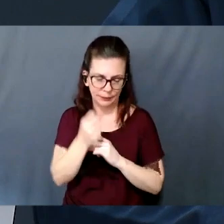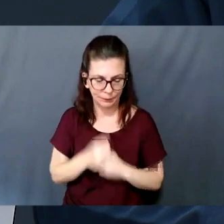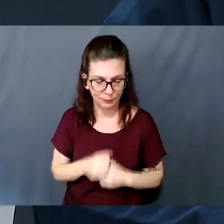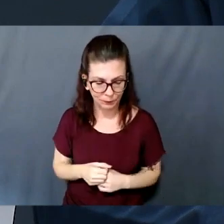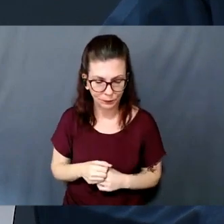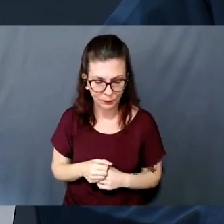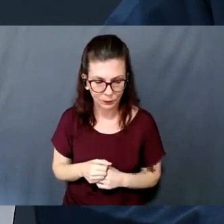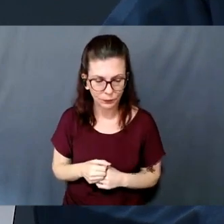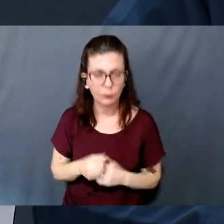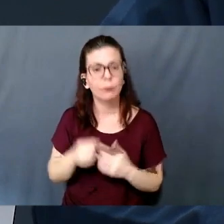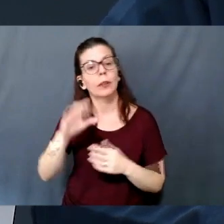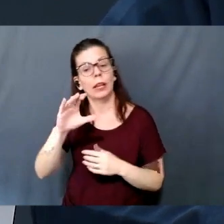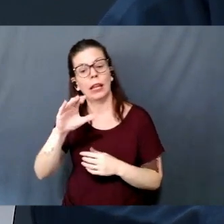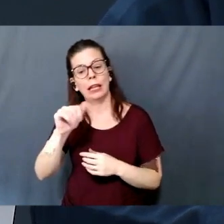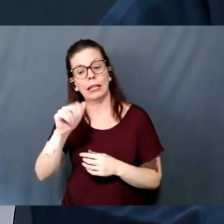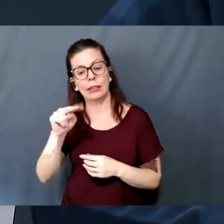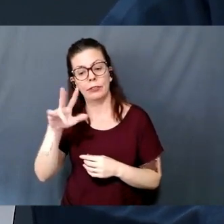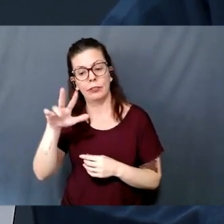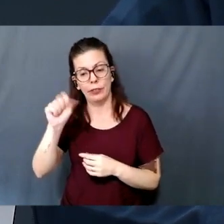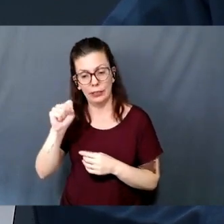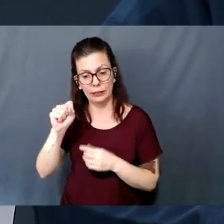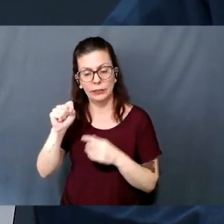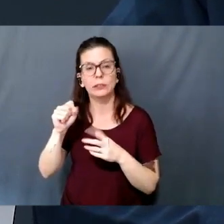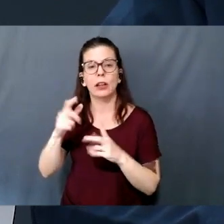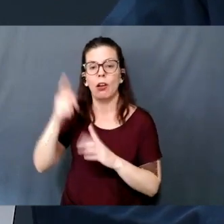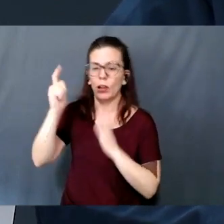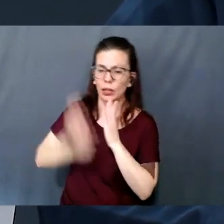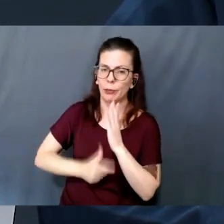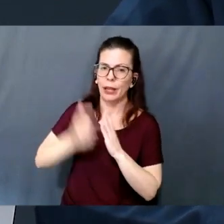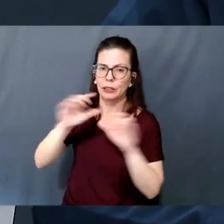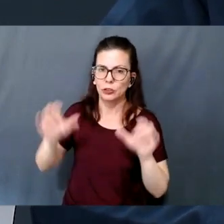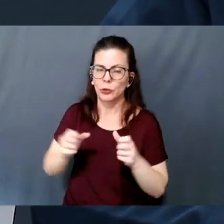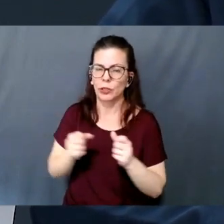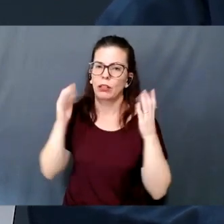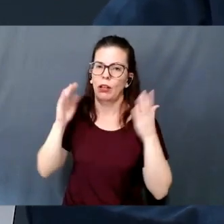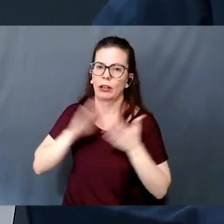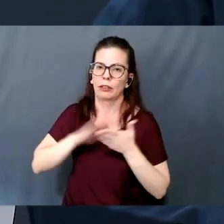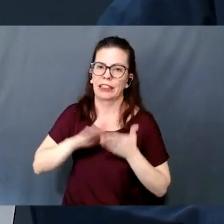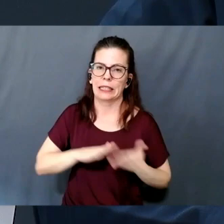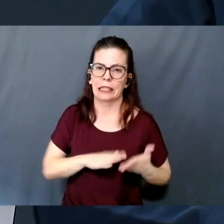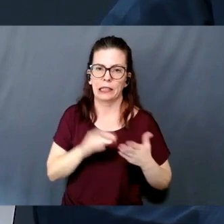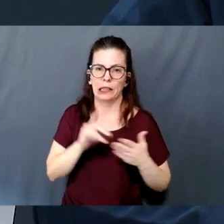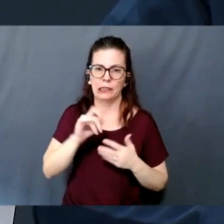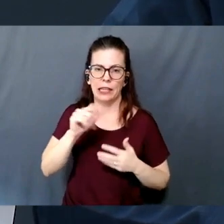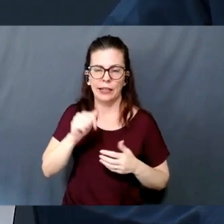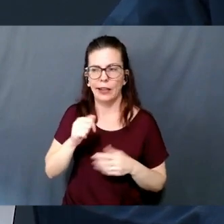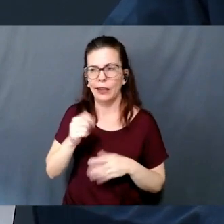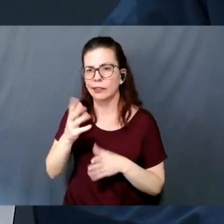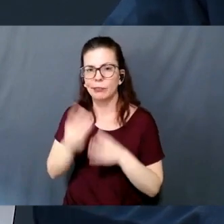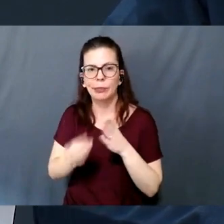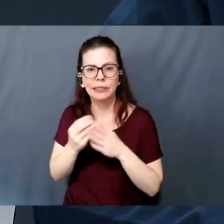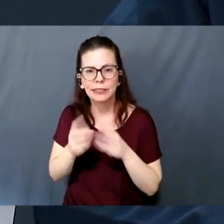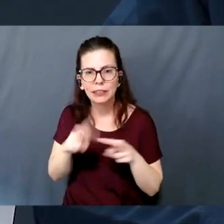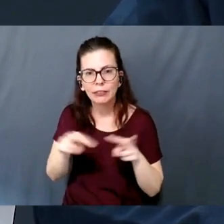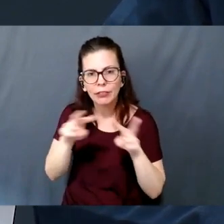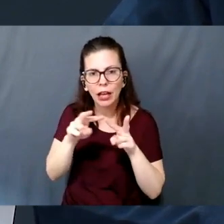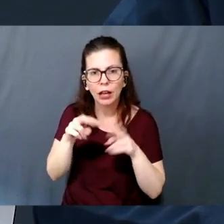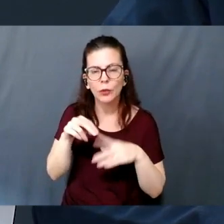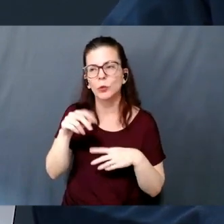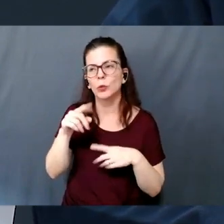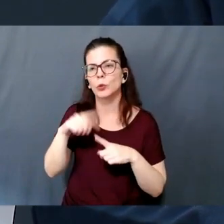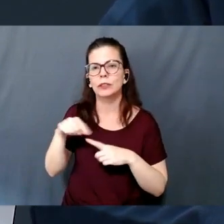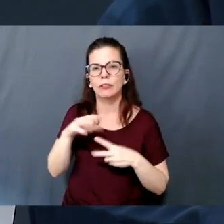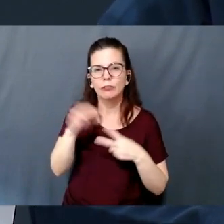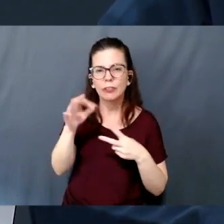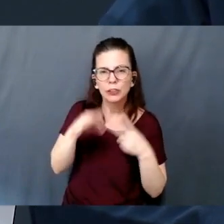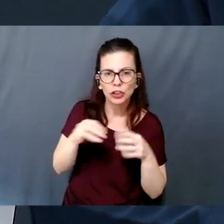is automatically doing a ton of data cleaning up missing values, doing a ton of different feature engineering, all